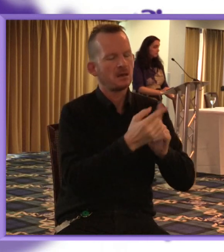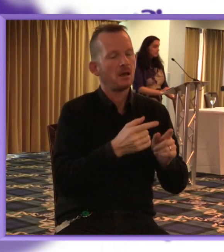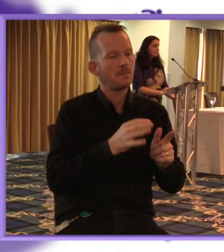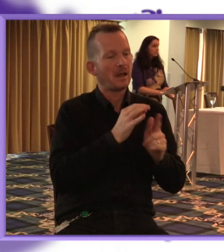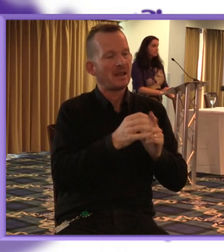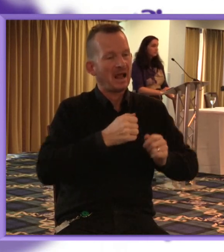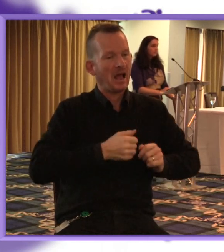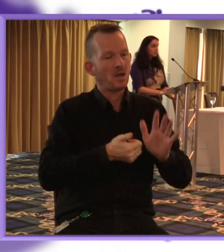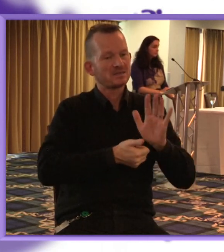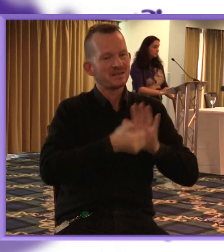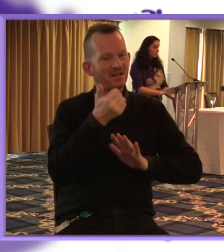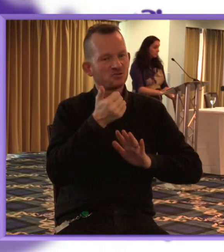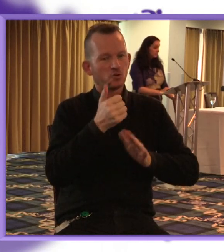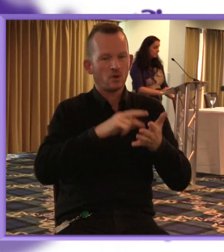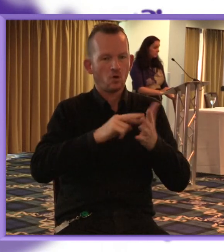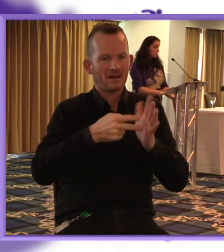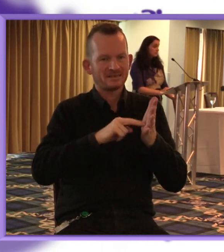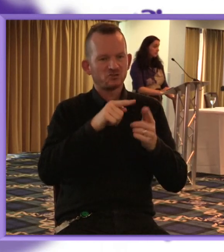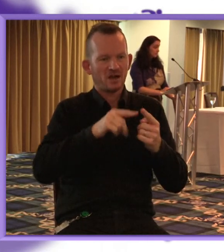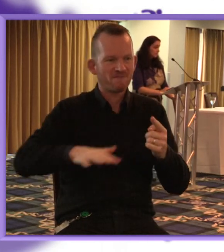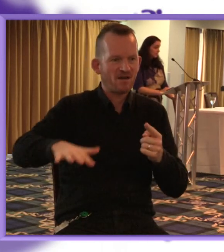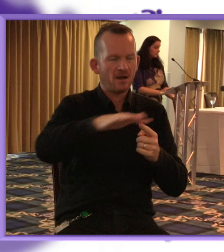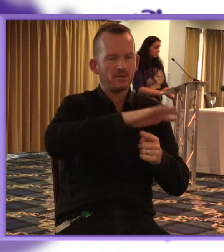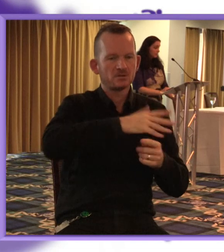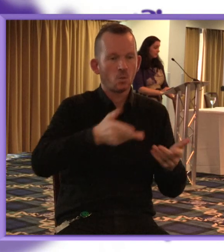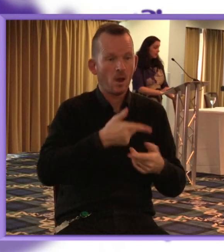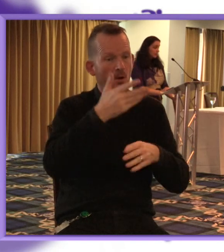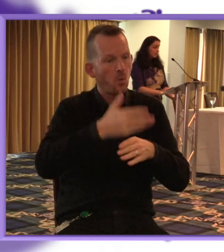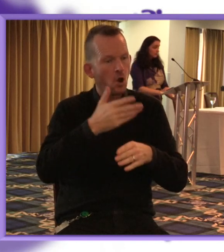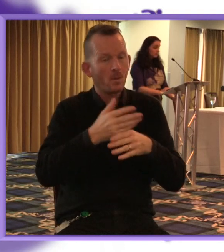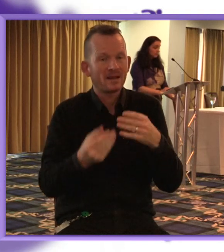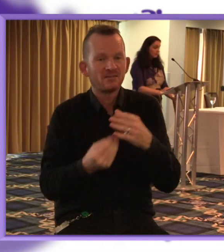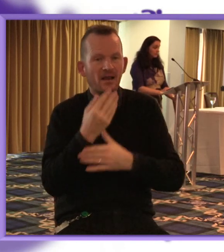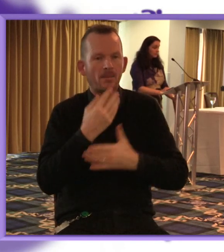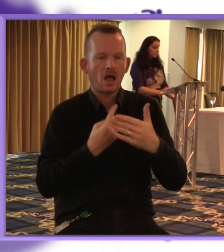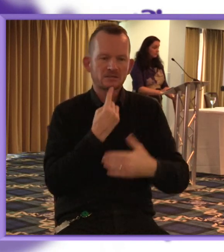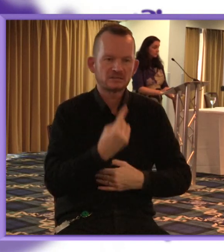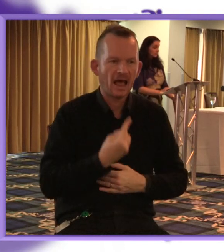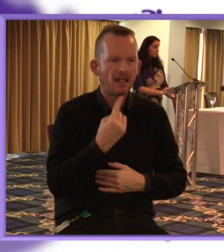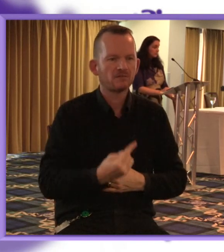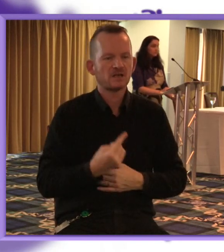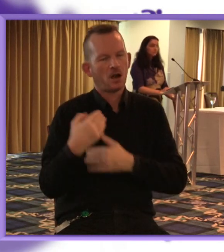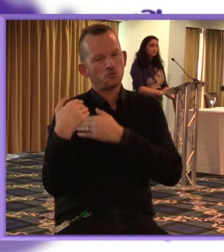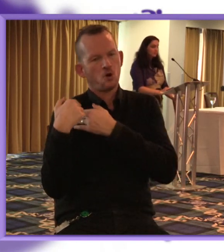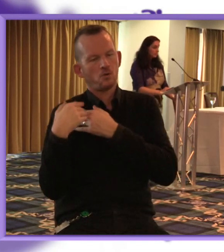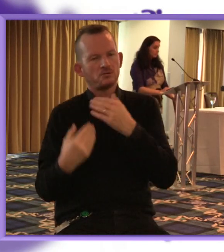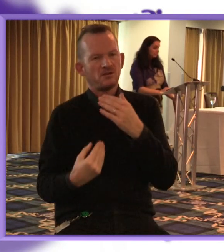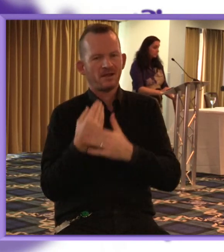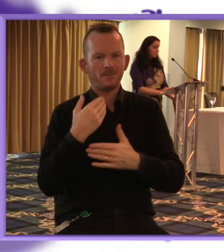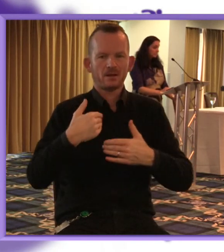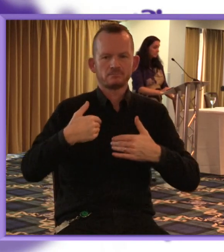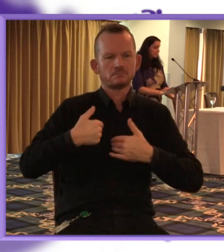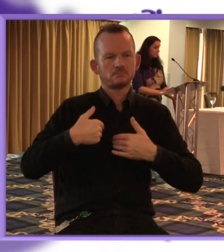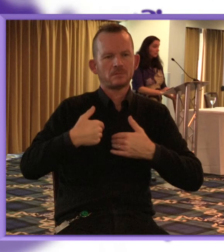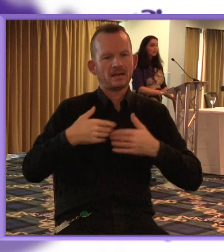to the organisations and the environments where we work, we can develop ourselves. And our roles in developing individuals and ourselves in personal mastery